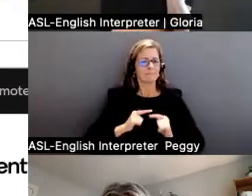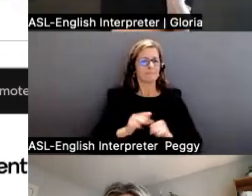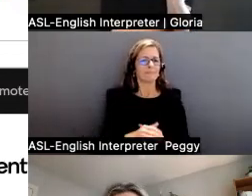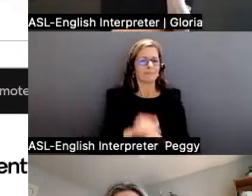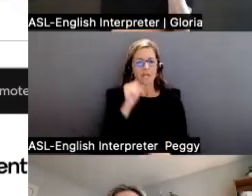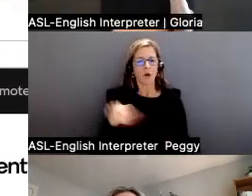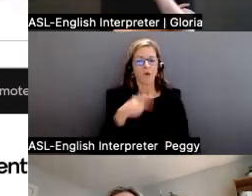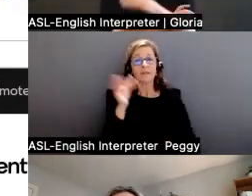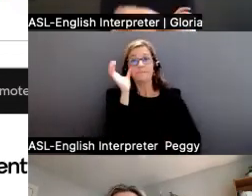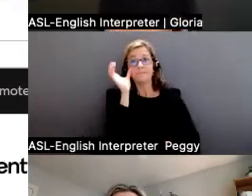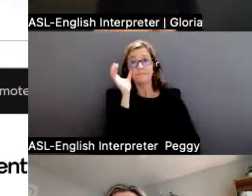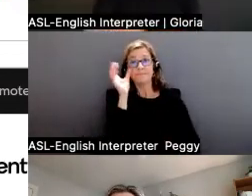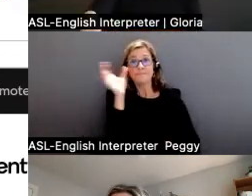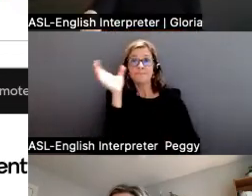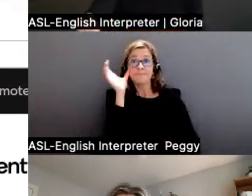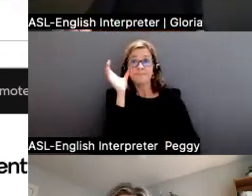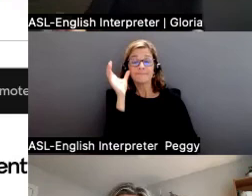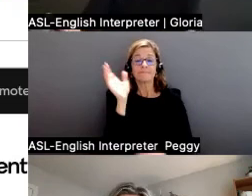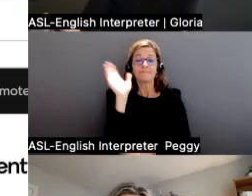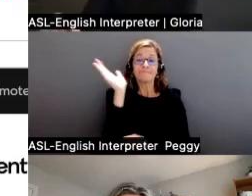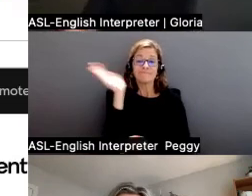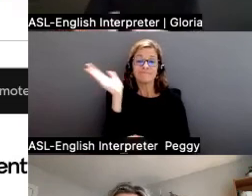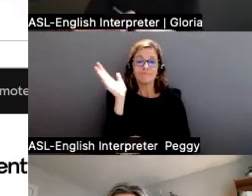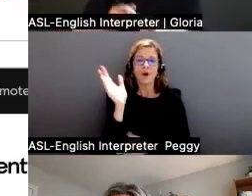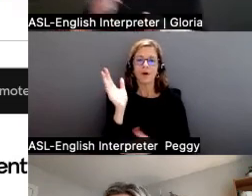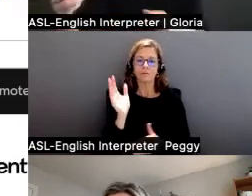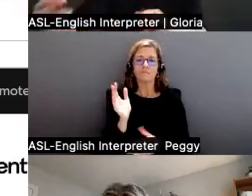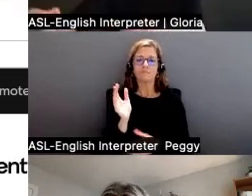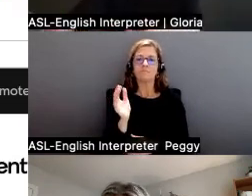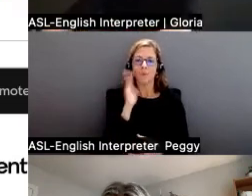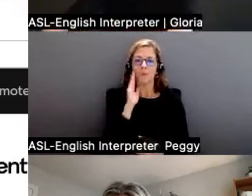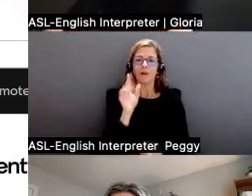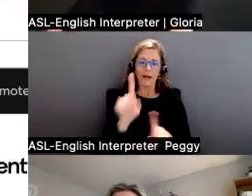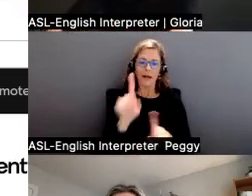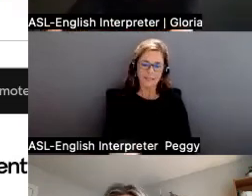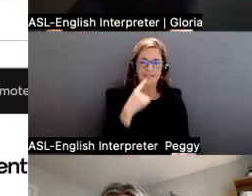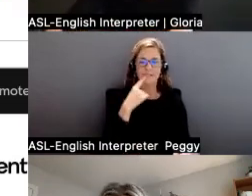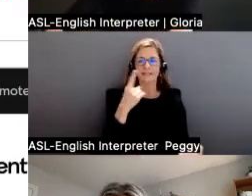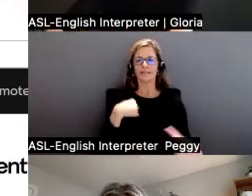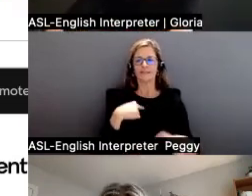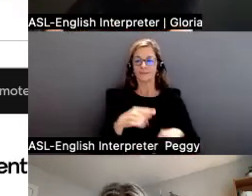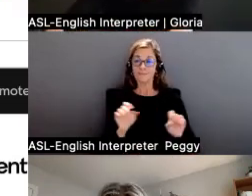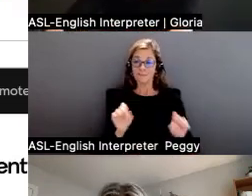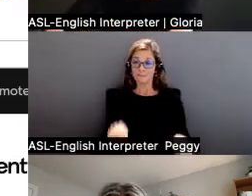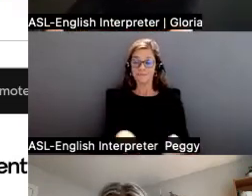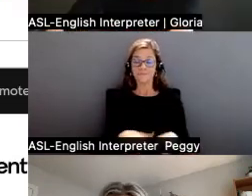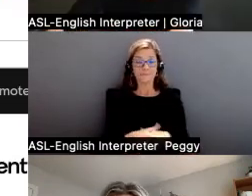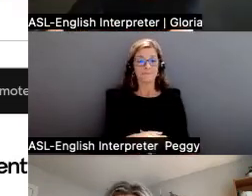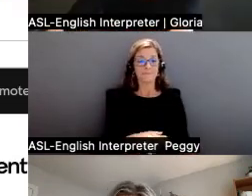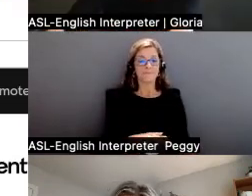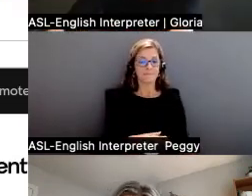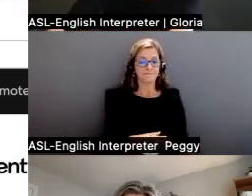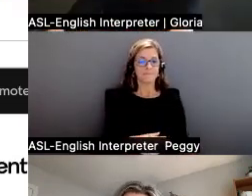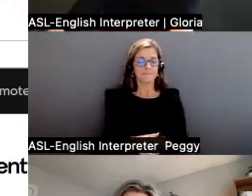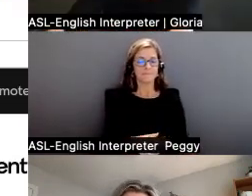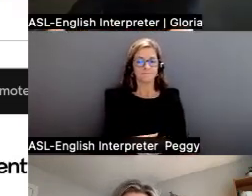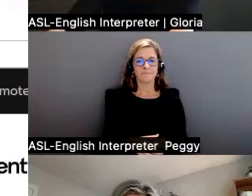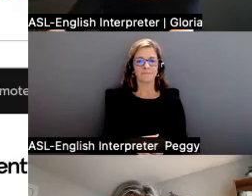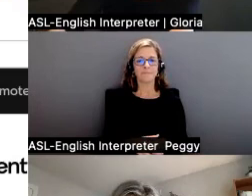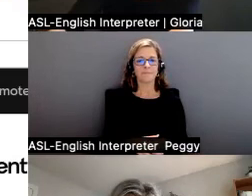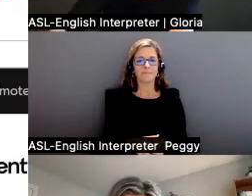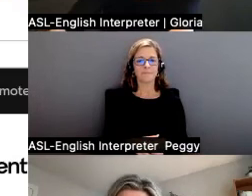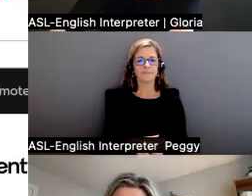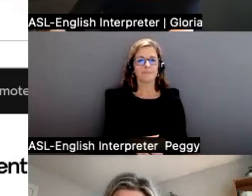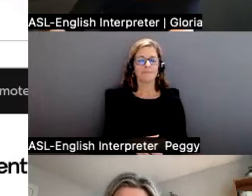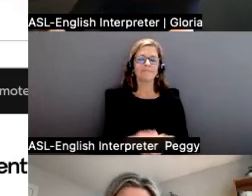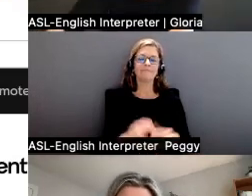your learners. And if they have any questions, I can just see them on the screen popping up and I can answer them. So we are bringing our